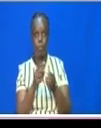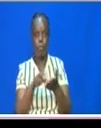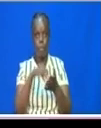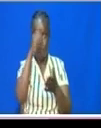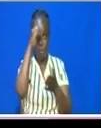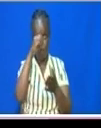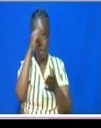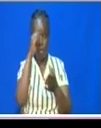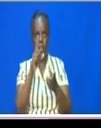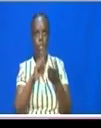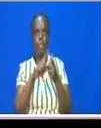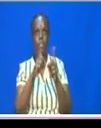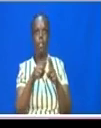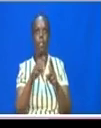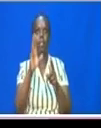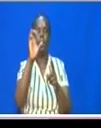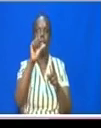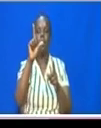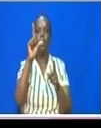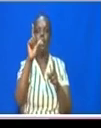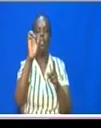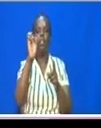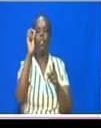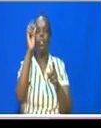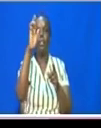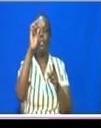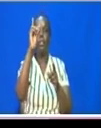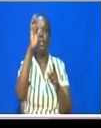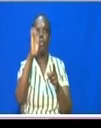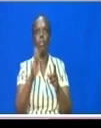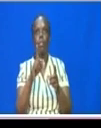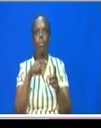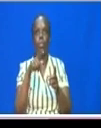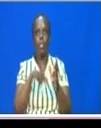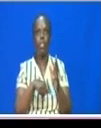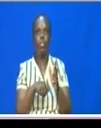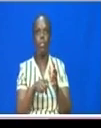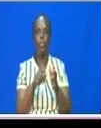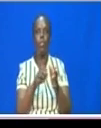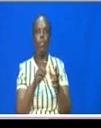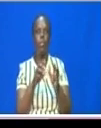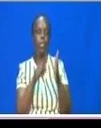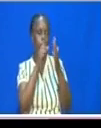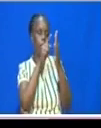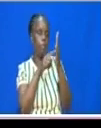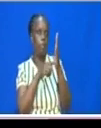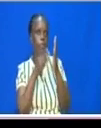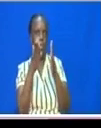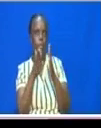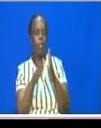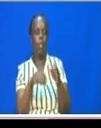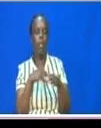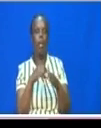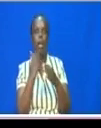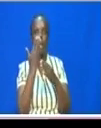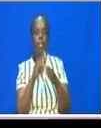Study the standard electrode potentials of the earth cells given below and under the question that follow.